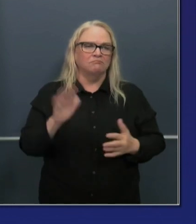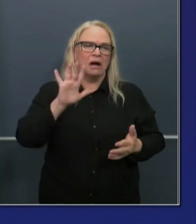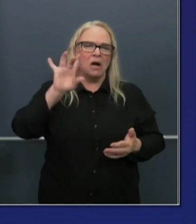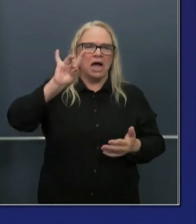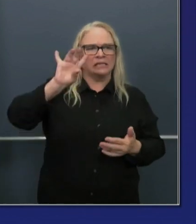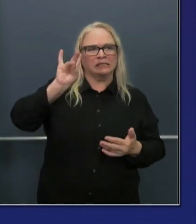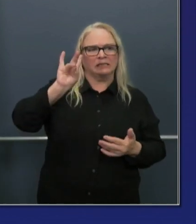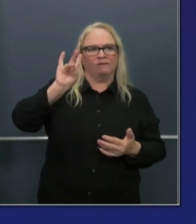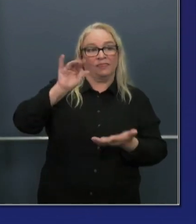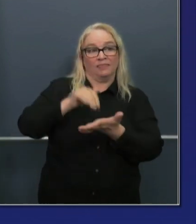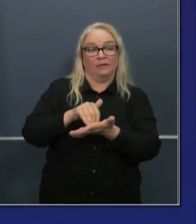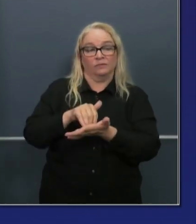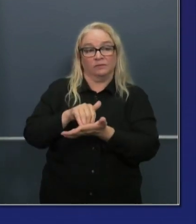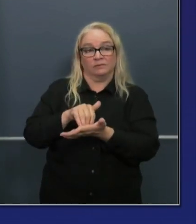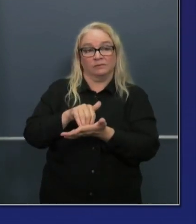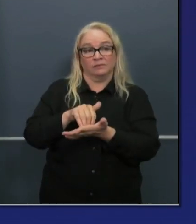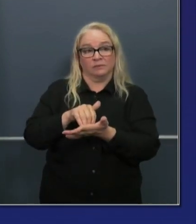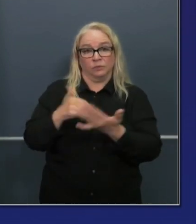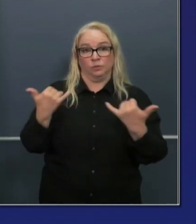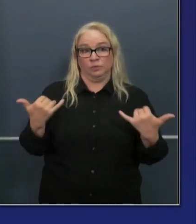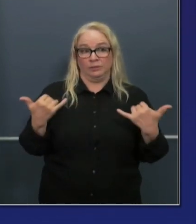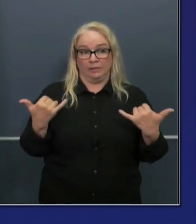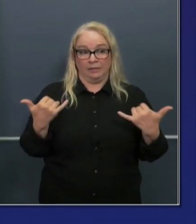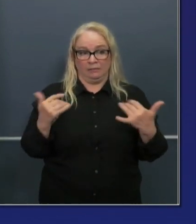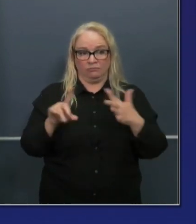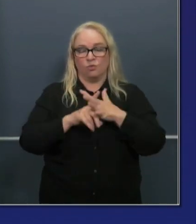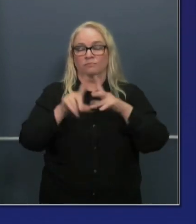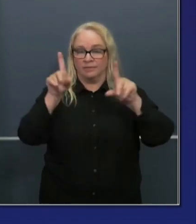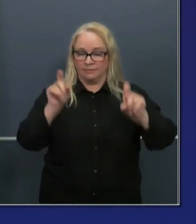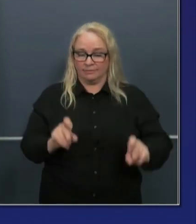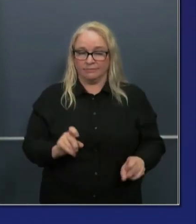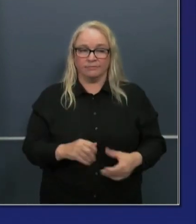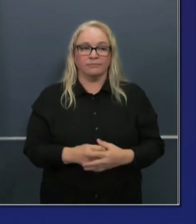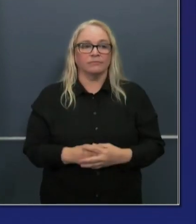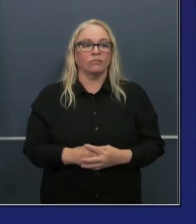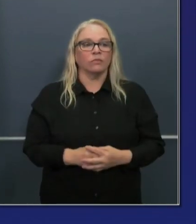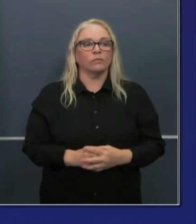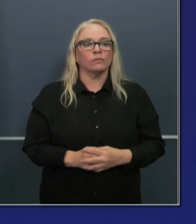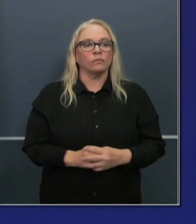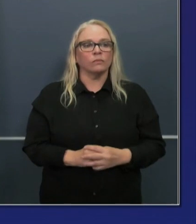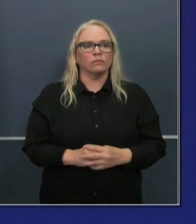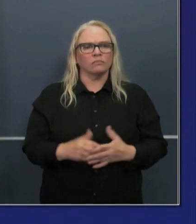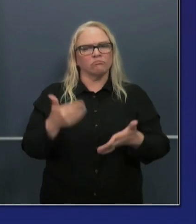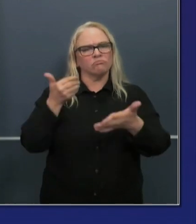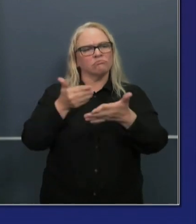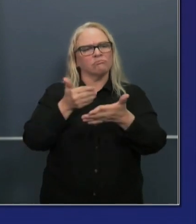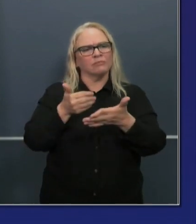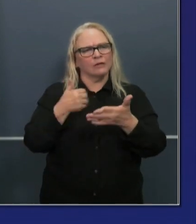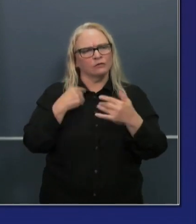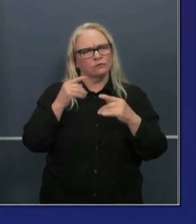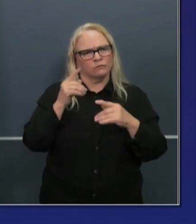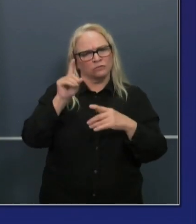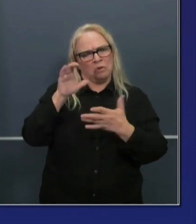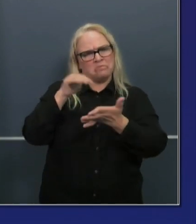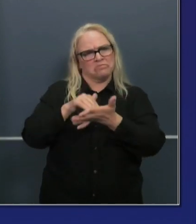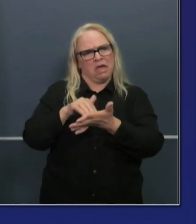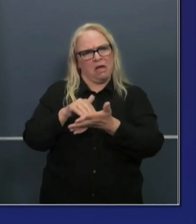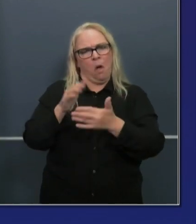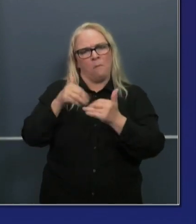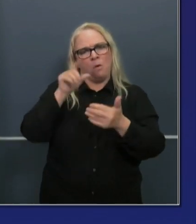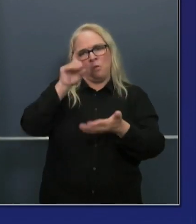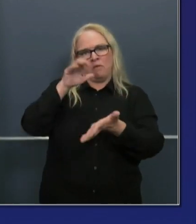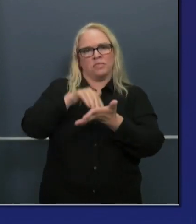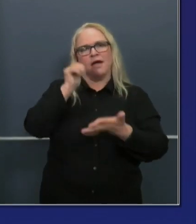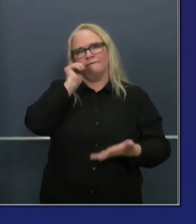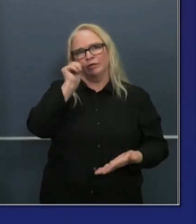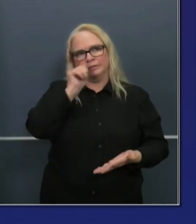we're reporting today. We're sort of meeting our metrics, getting north of 100,000 on multiple days now, and certainly